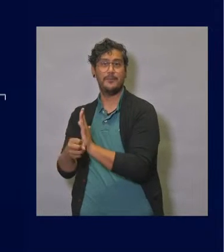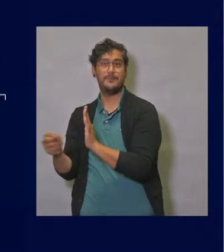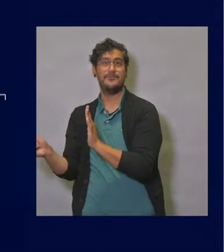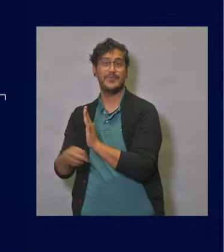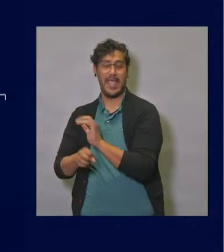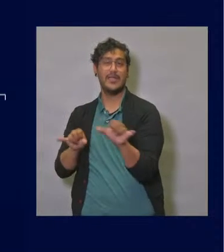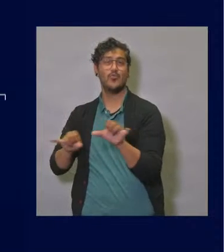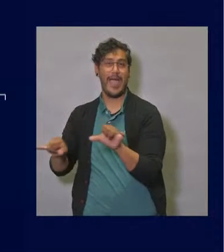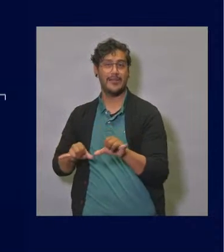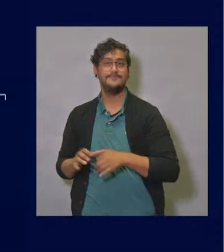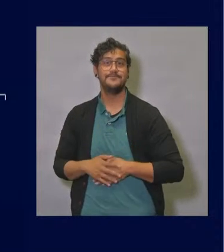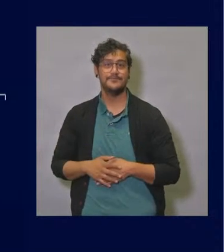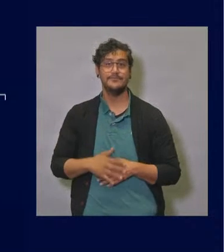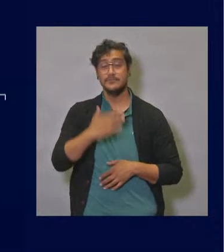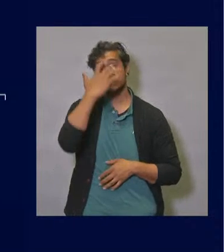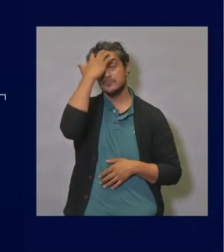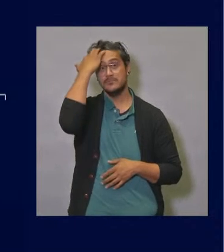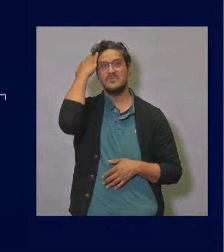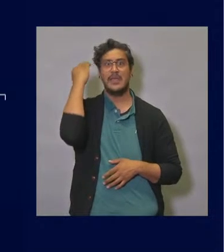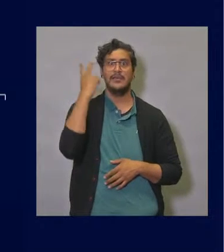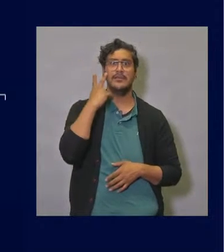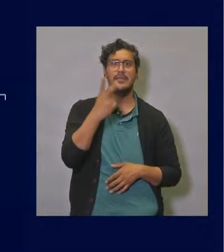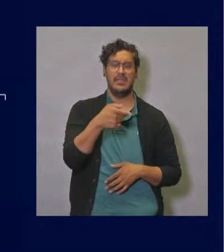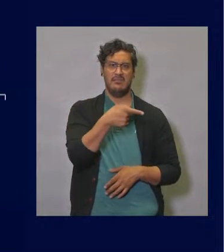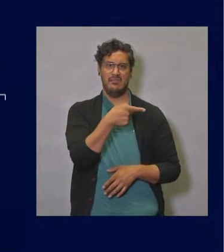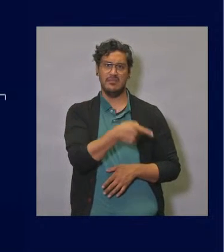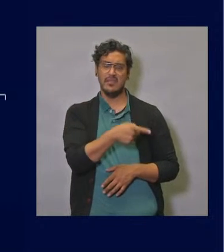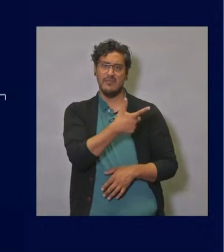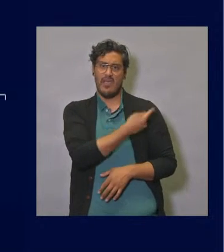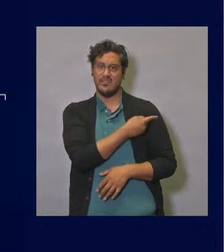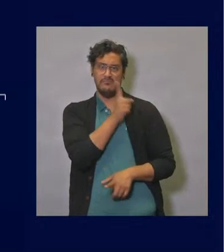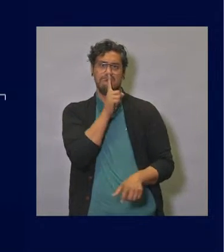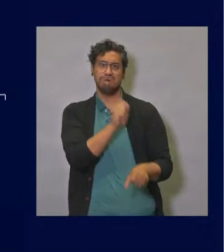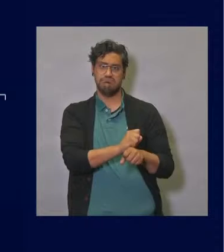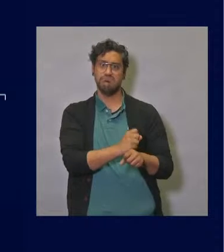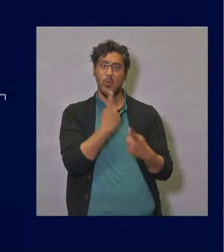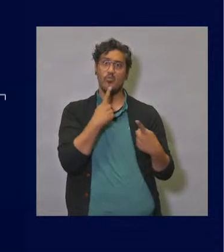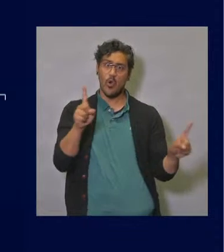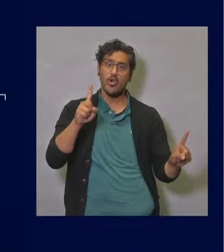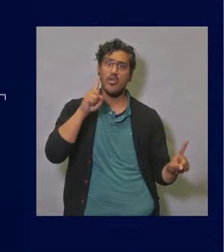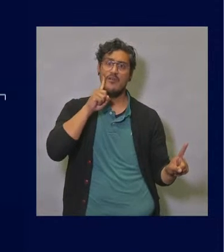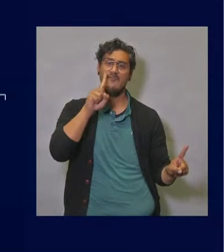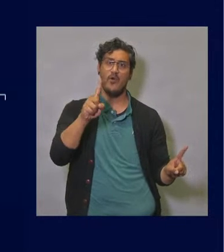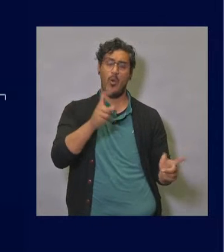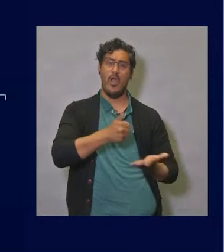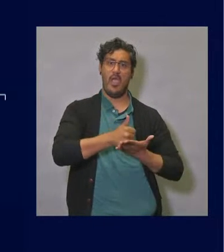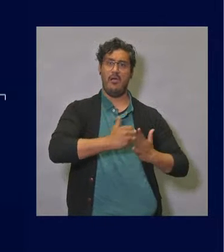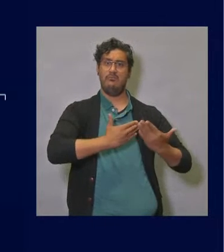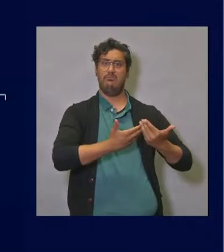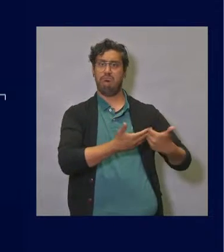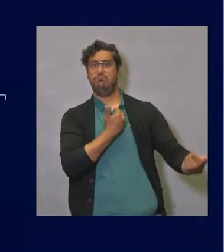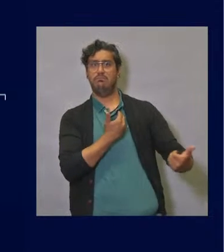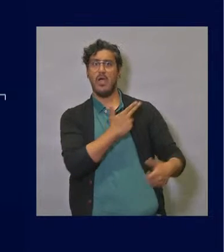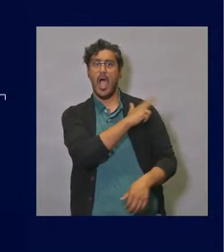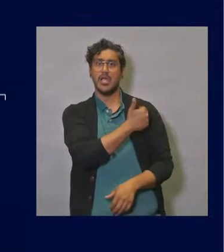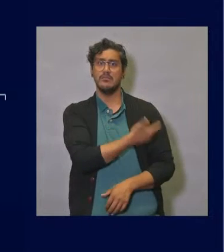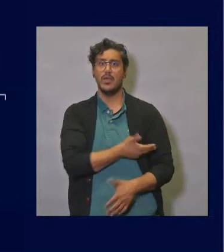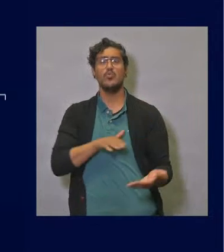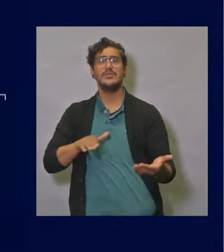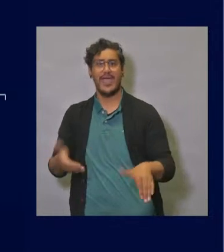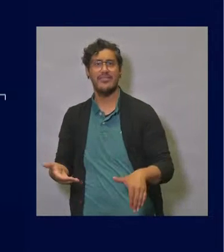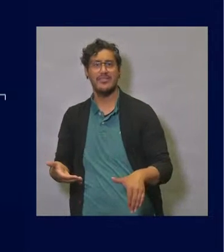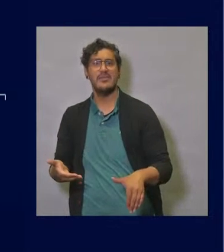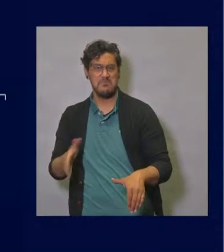well. Given how powerful these vaccines are at preventing hospitalizations and deaths, we're confident this can happen with